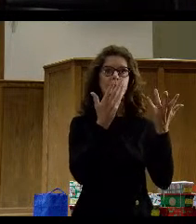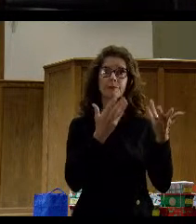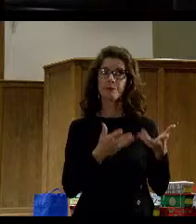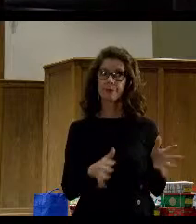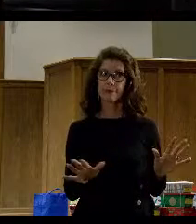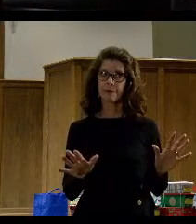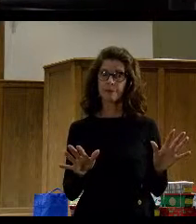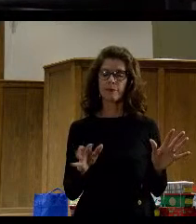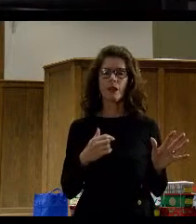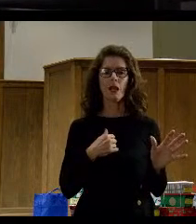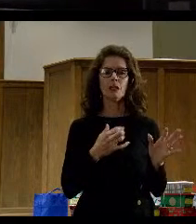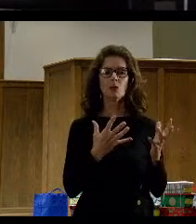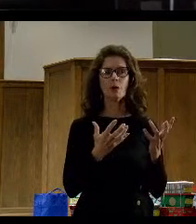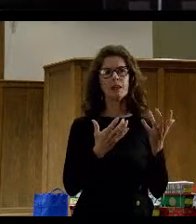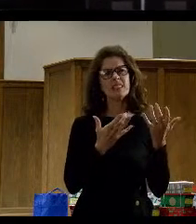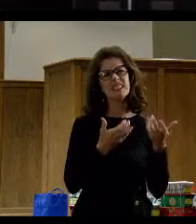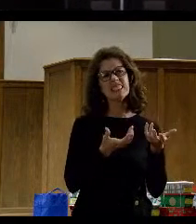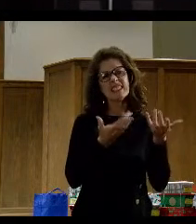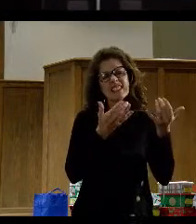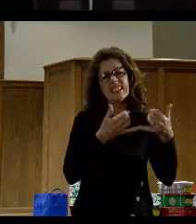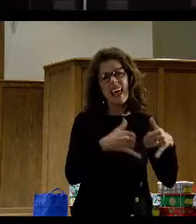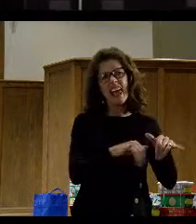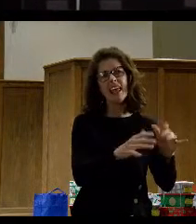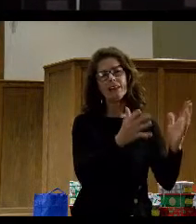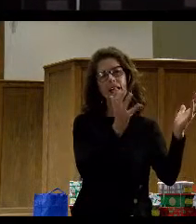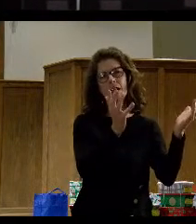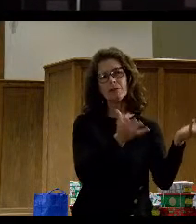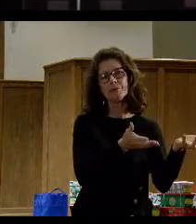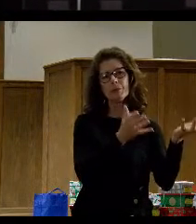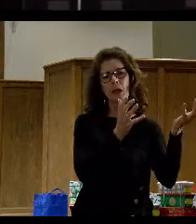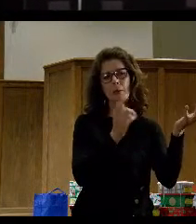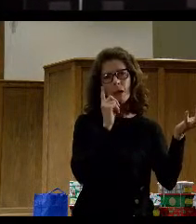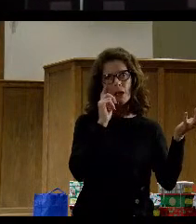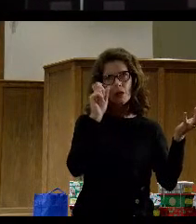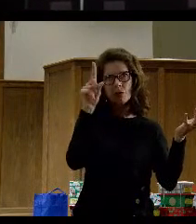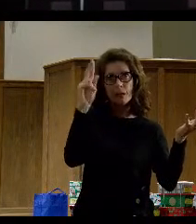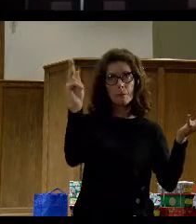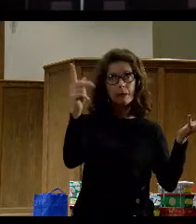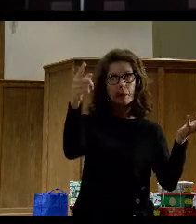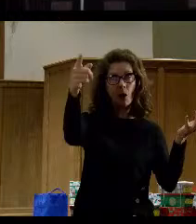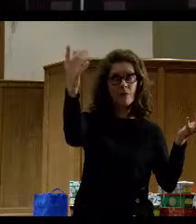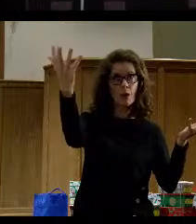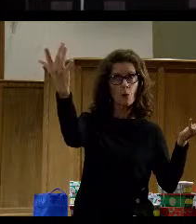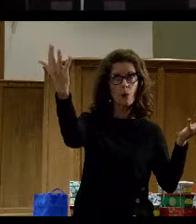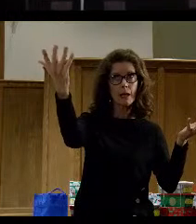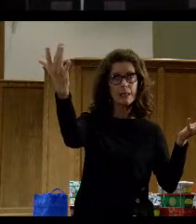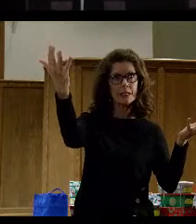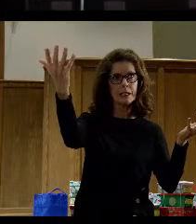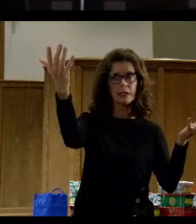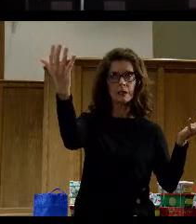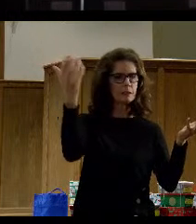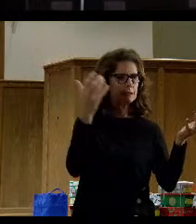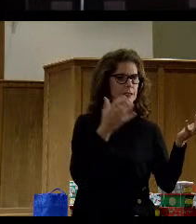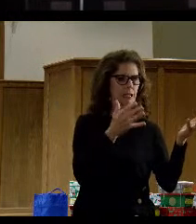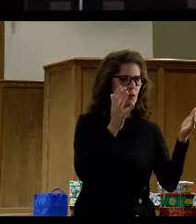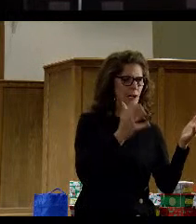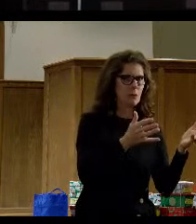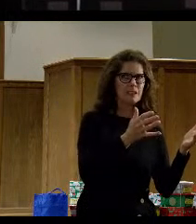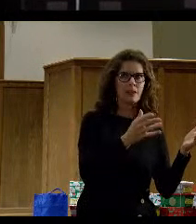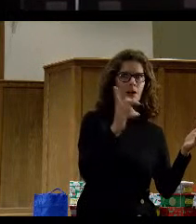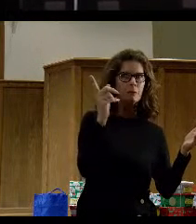bit longer, but there's people gathered at the door and they're waiting for the table, and so you don't really know, should I get up and leave or should we stay